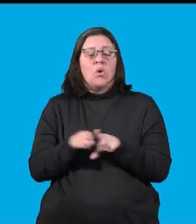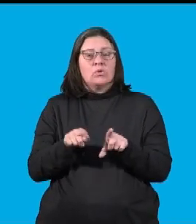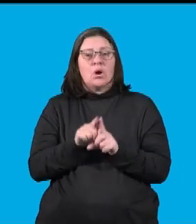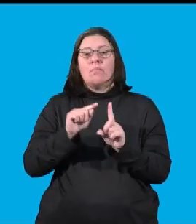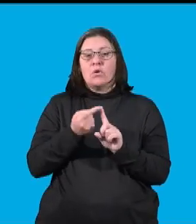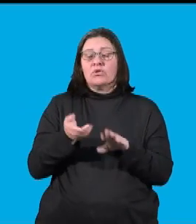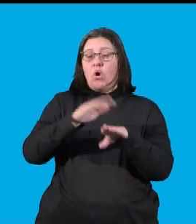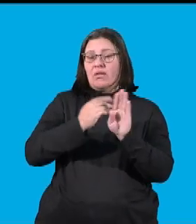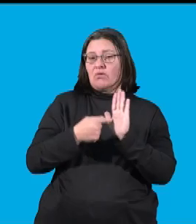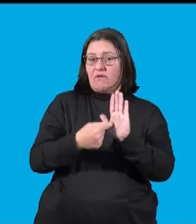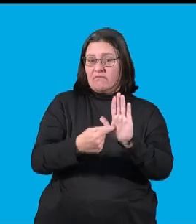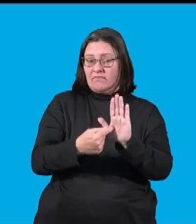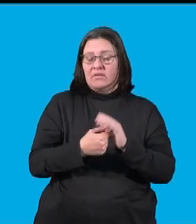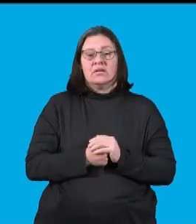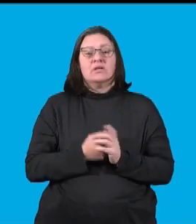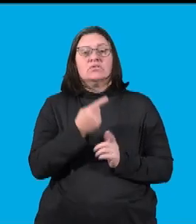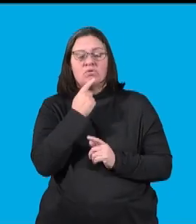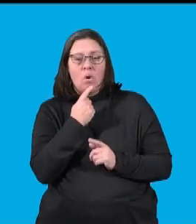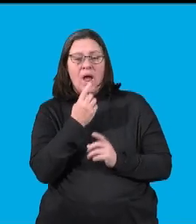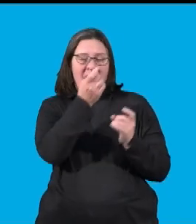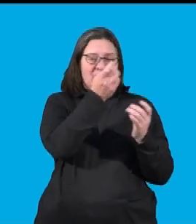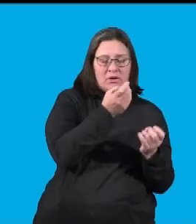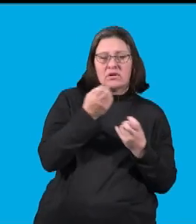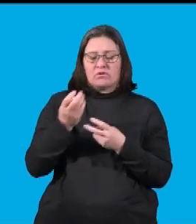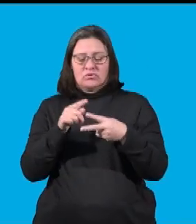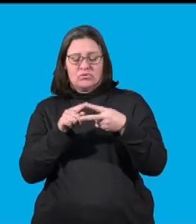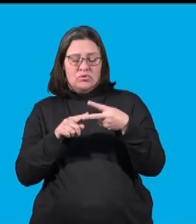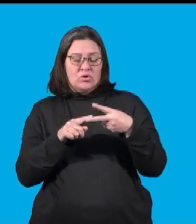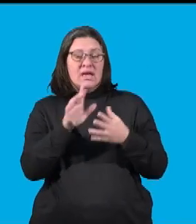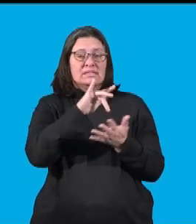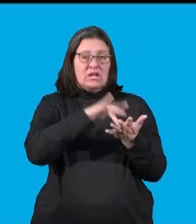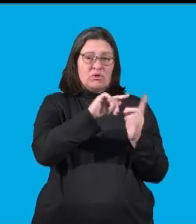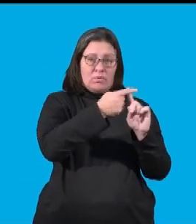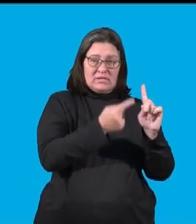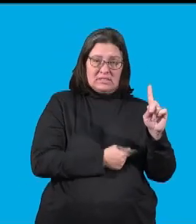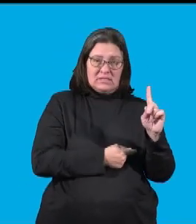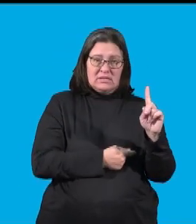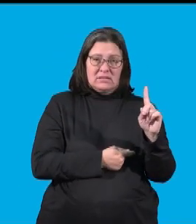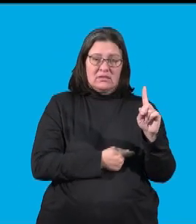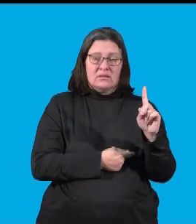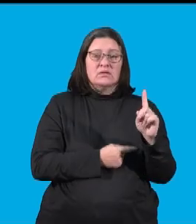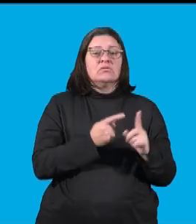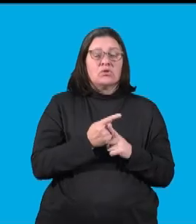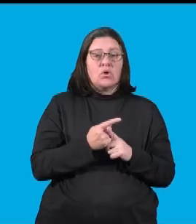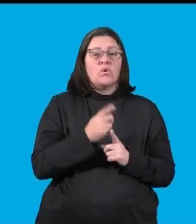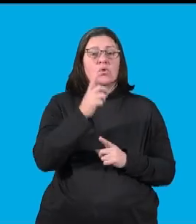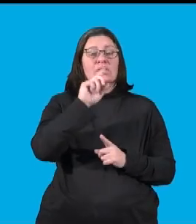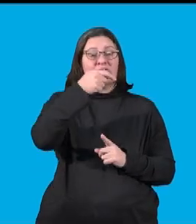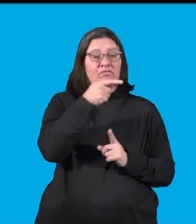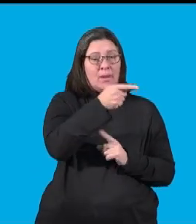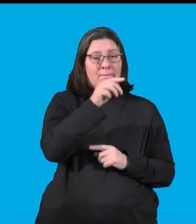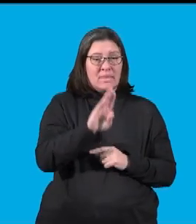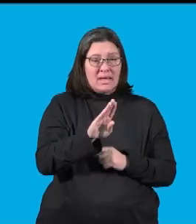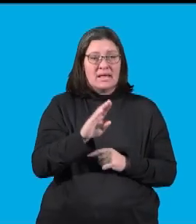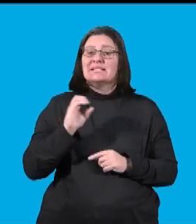it's also a point that lies on the graph. So it gives us two bits of information. It's a stationary point. So therefore, the derivative